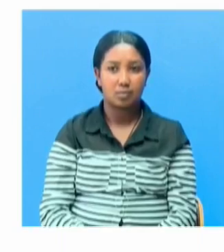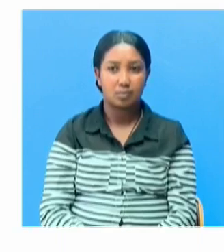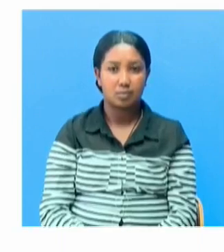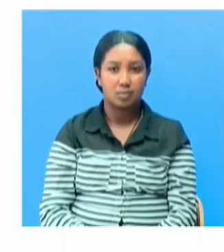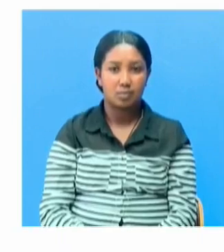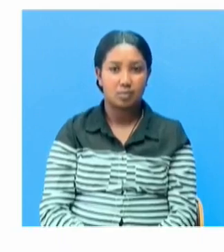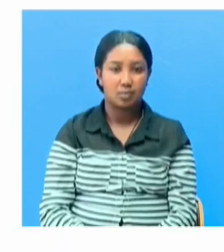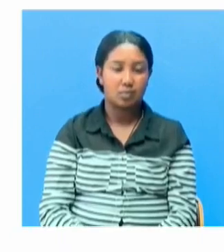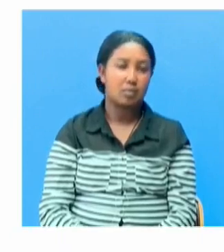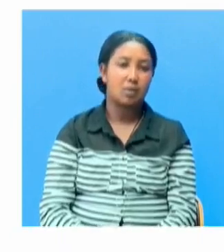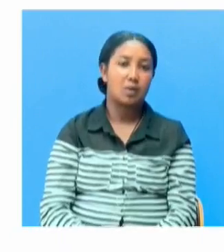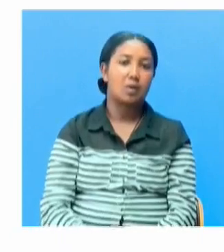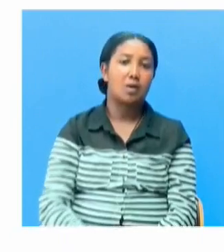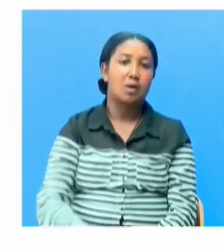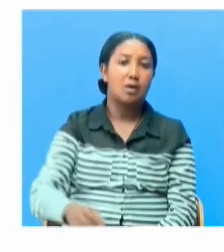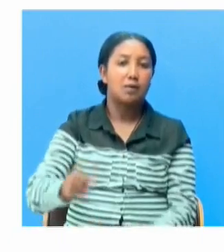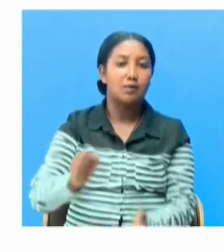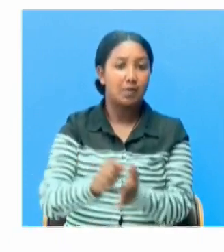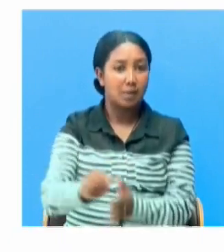is